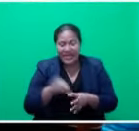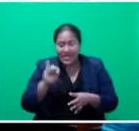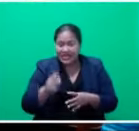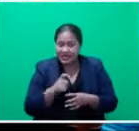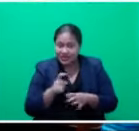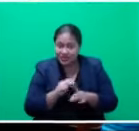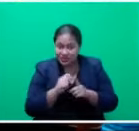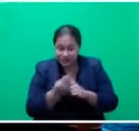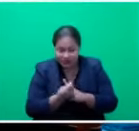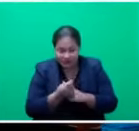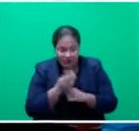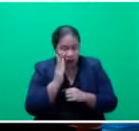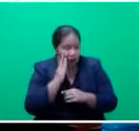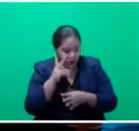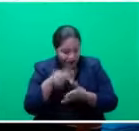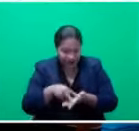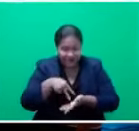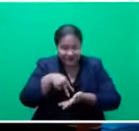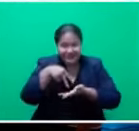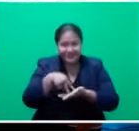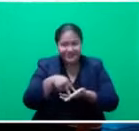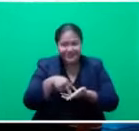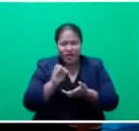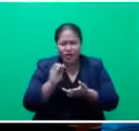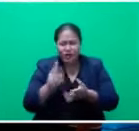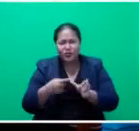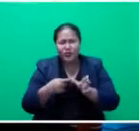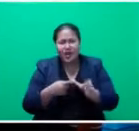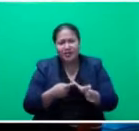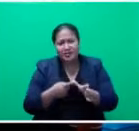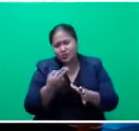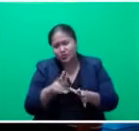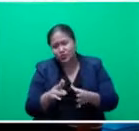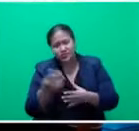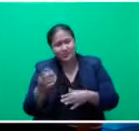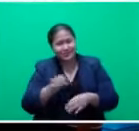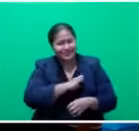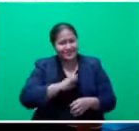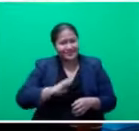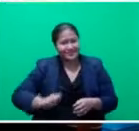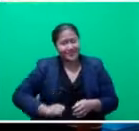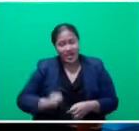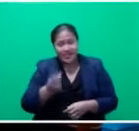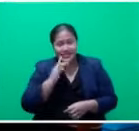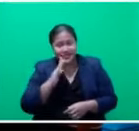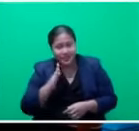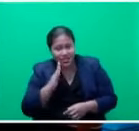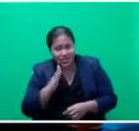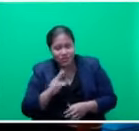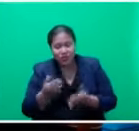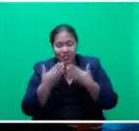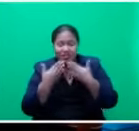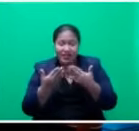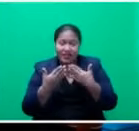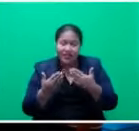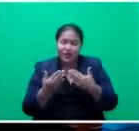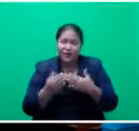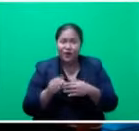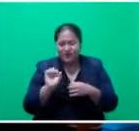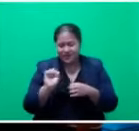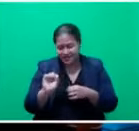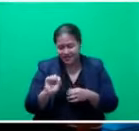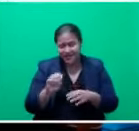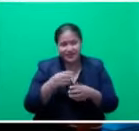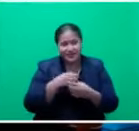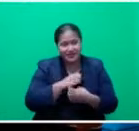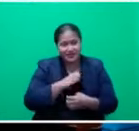rise to debate His Excellency's speech to this House to thank him for His Grace's speech. I do